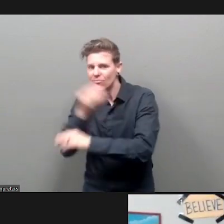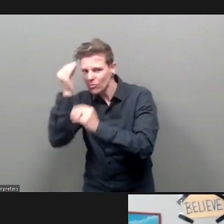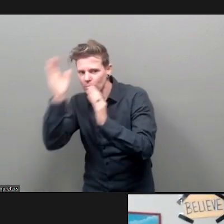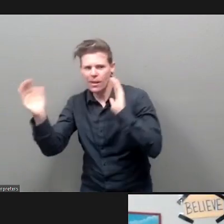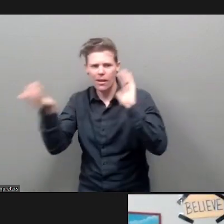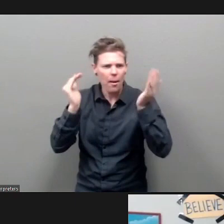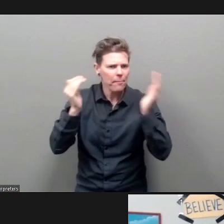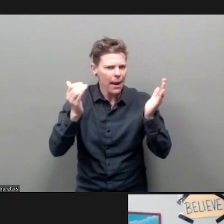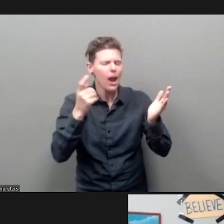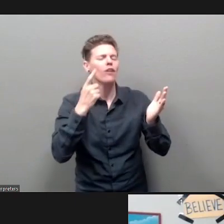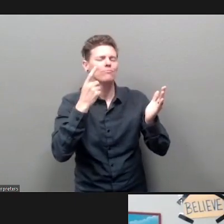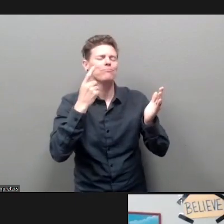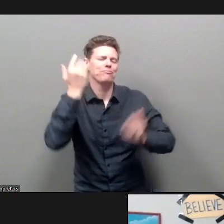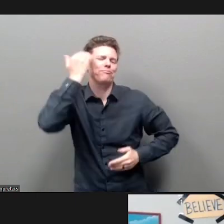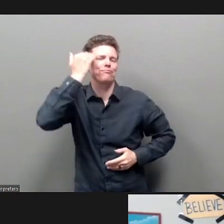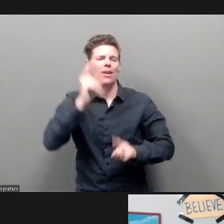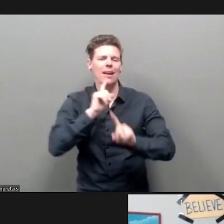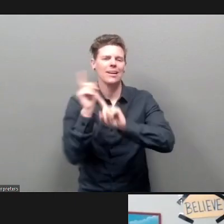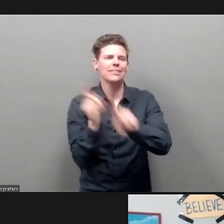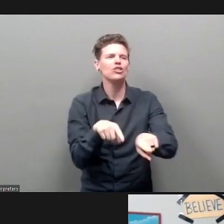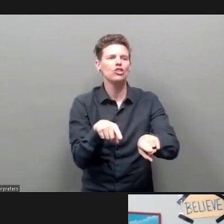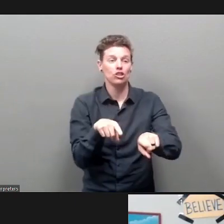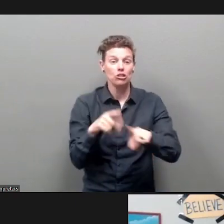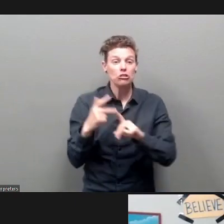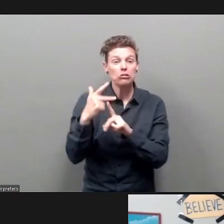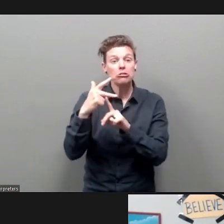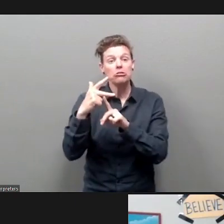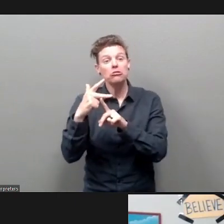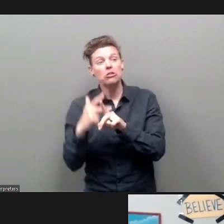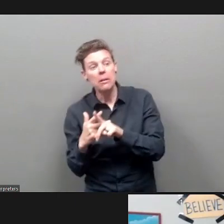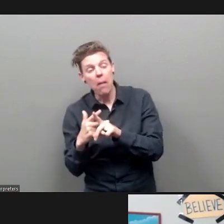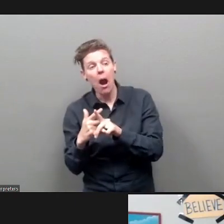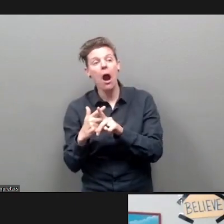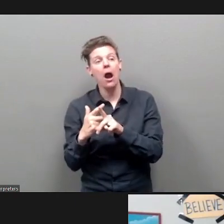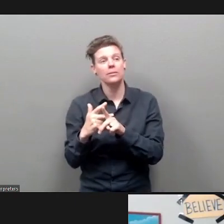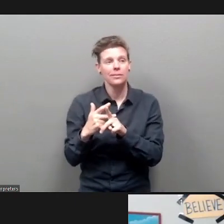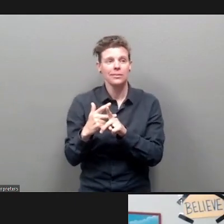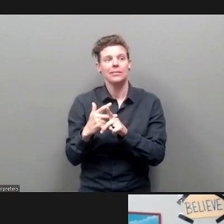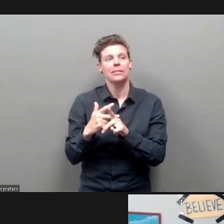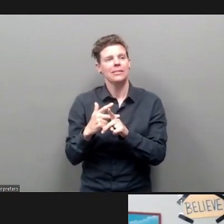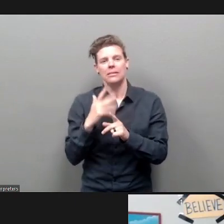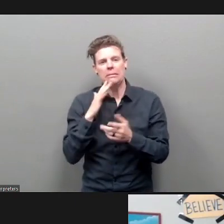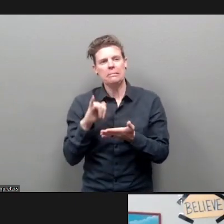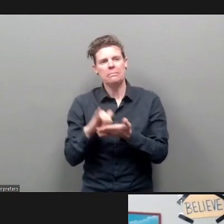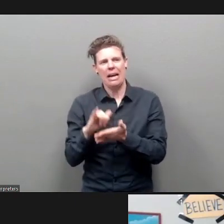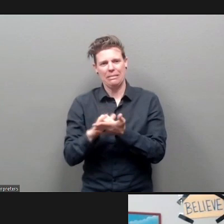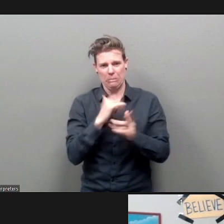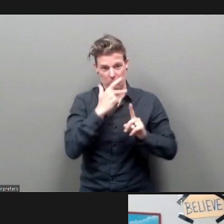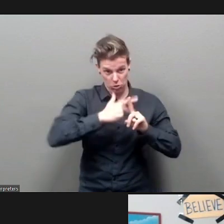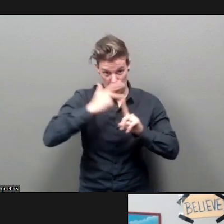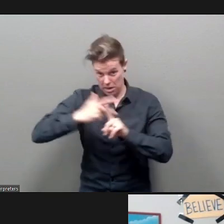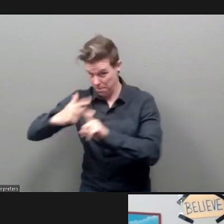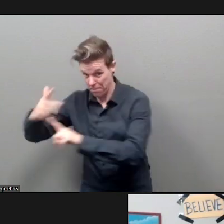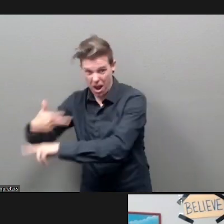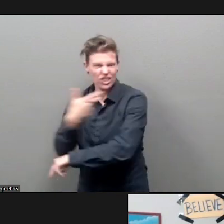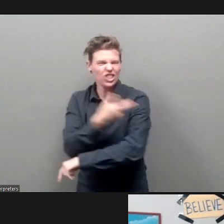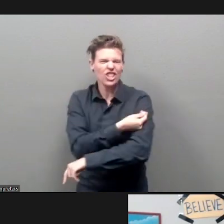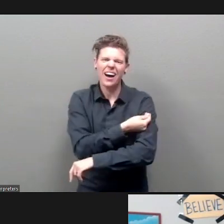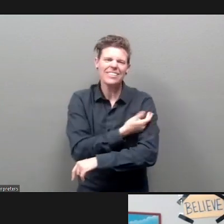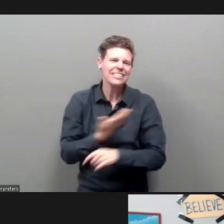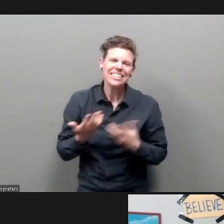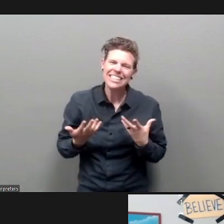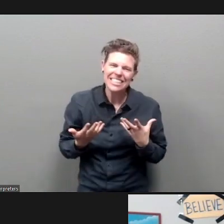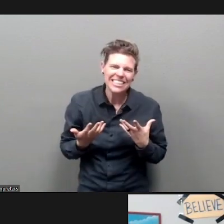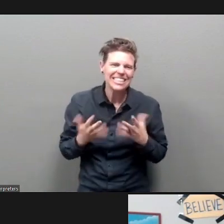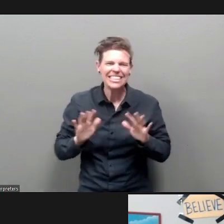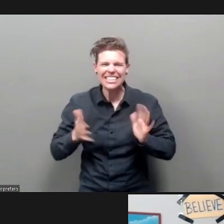would be a tough nut to crack. But I'm not looking at that. I was kind of settling into, well, maybe we're going to need a